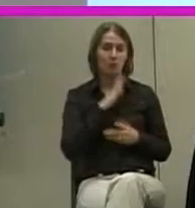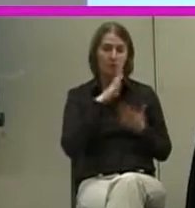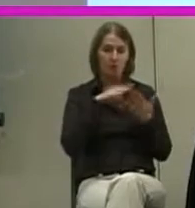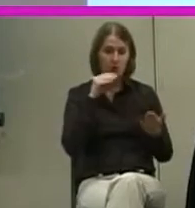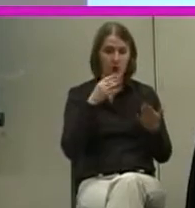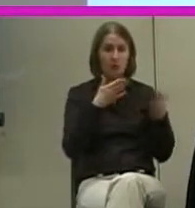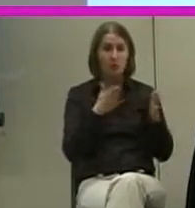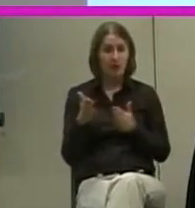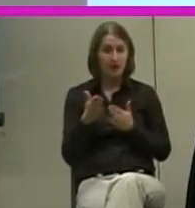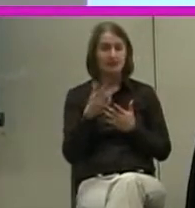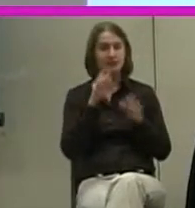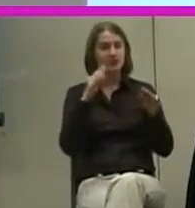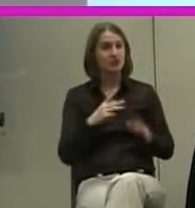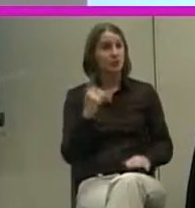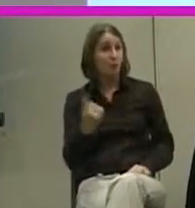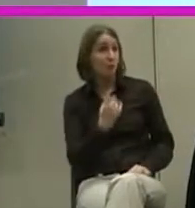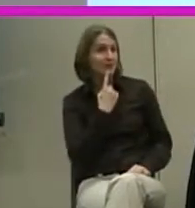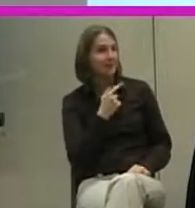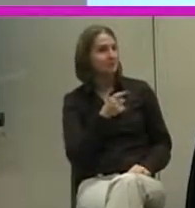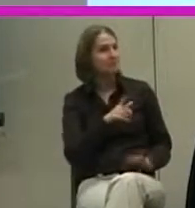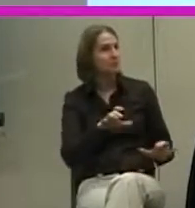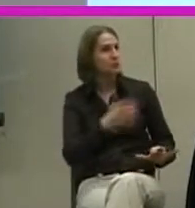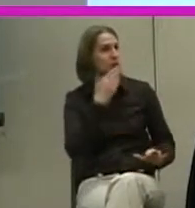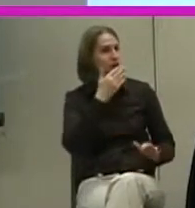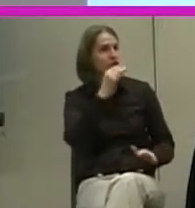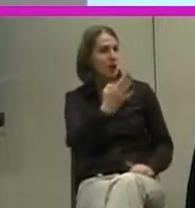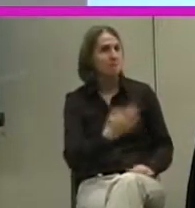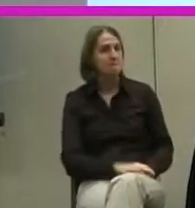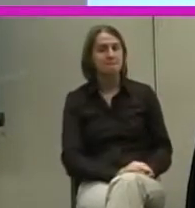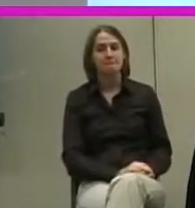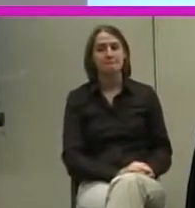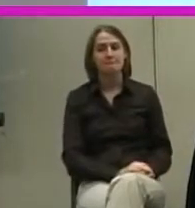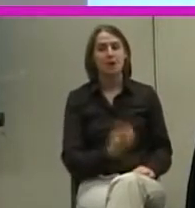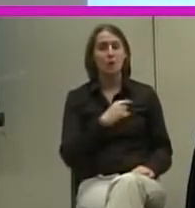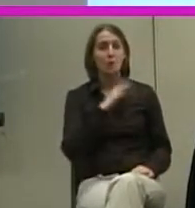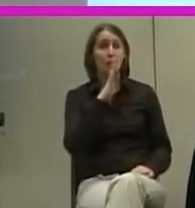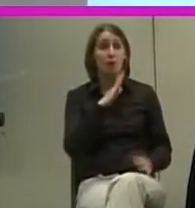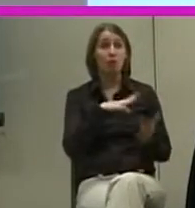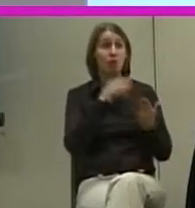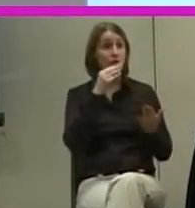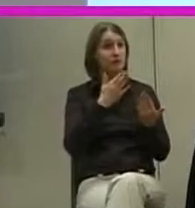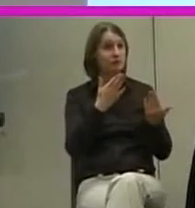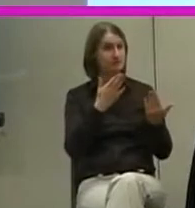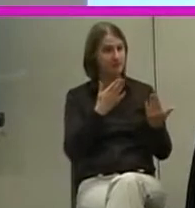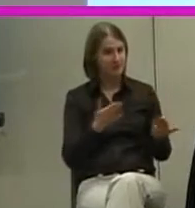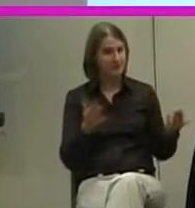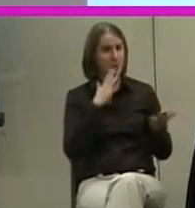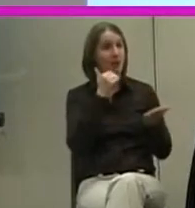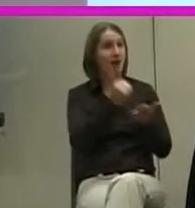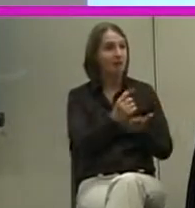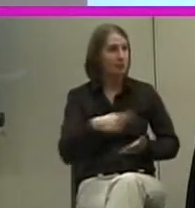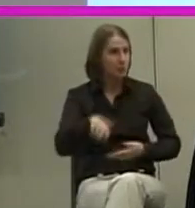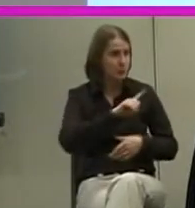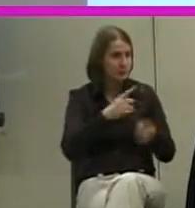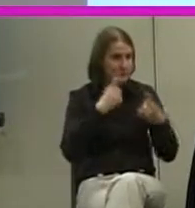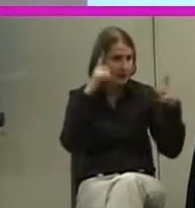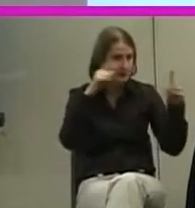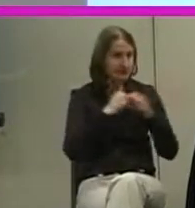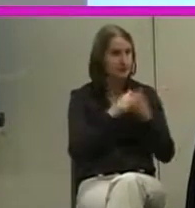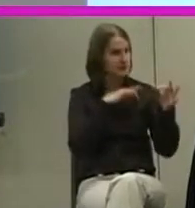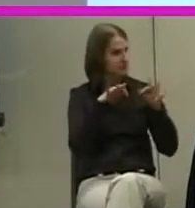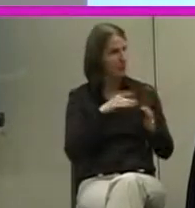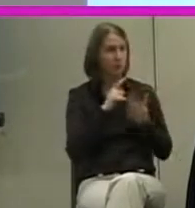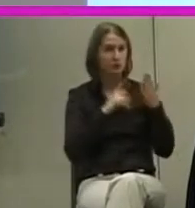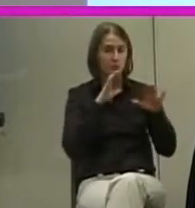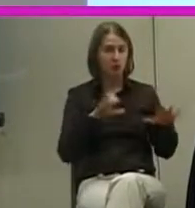teacher always say you're doing a great job. We're going to learn ways, stuff that goes back to them. Tell them what we're going to do. When you're